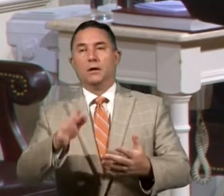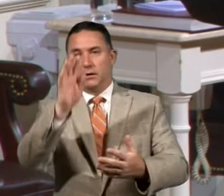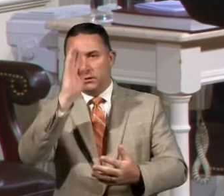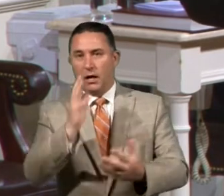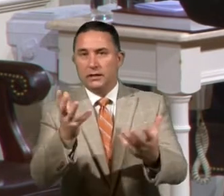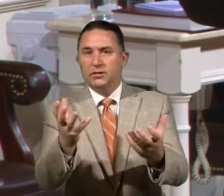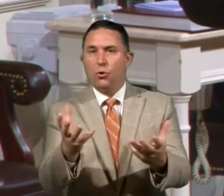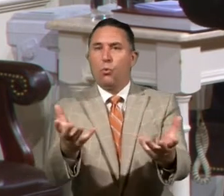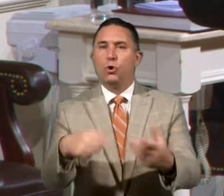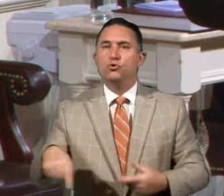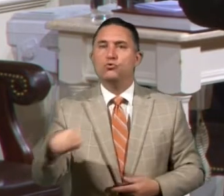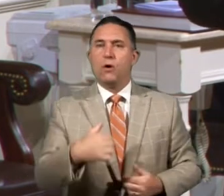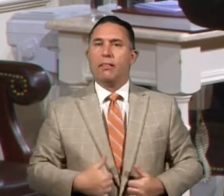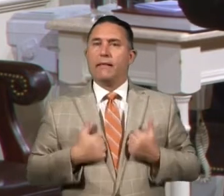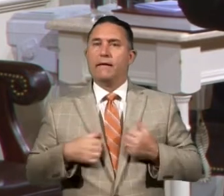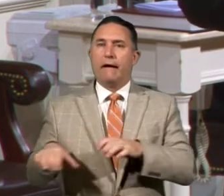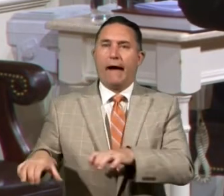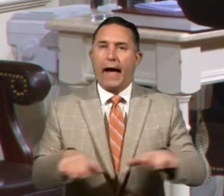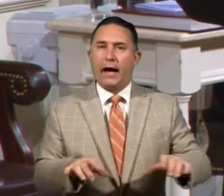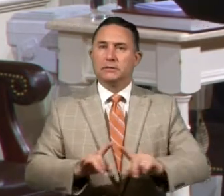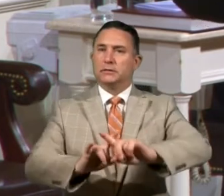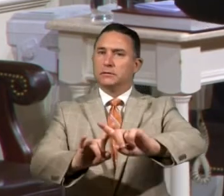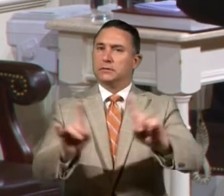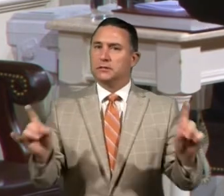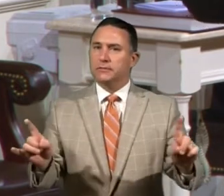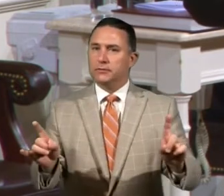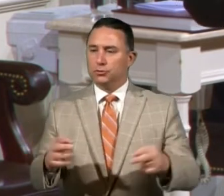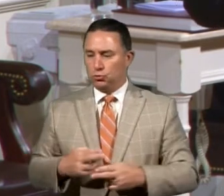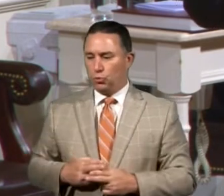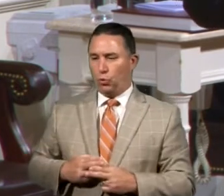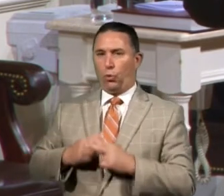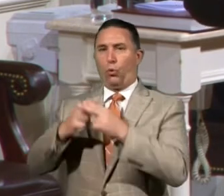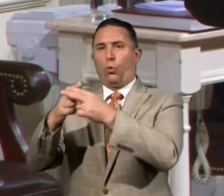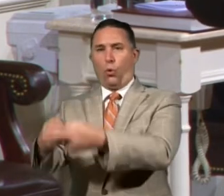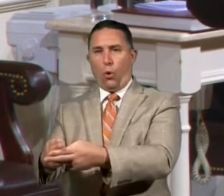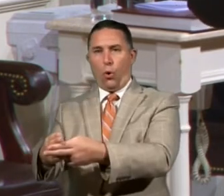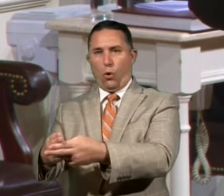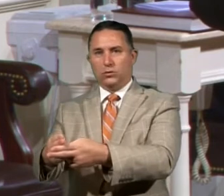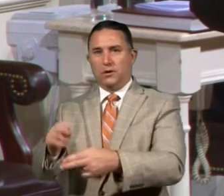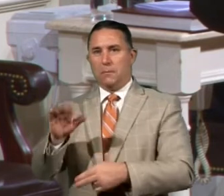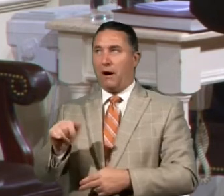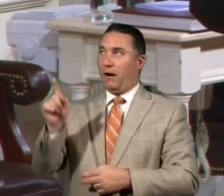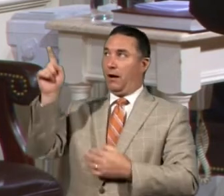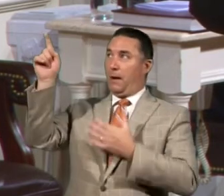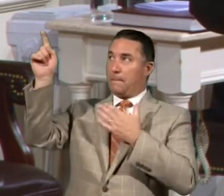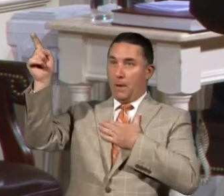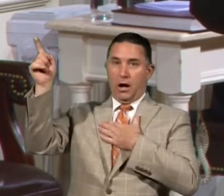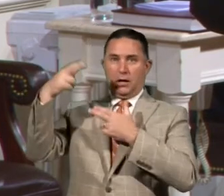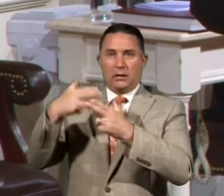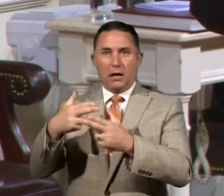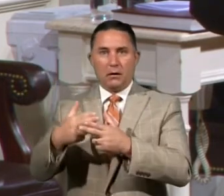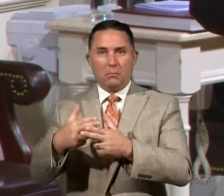in such a way that you are called by my name.